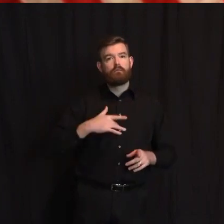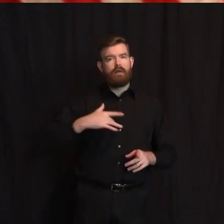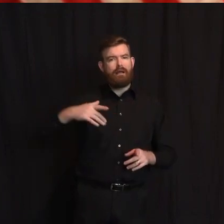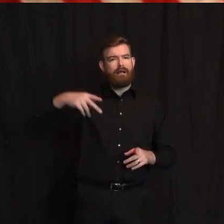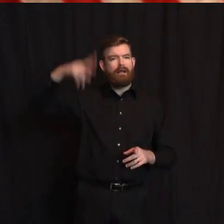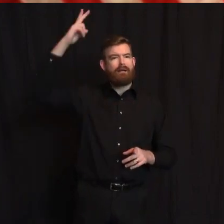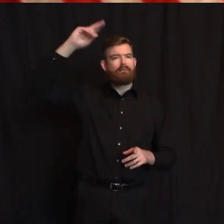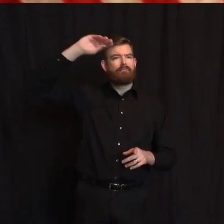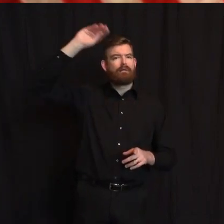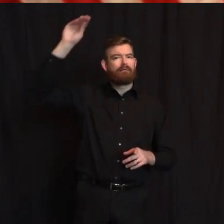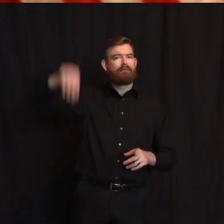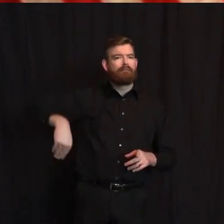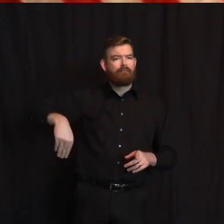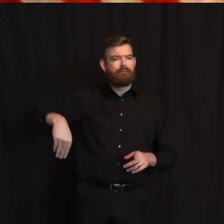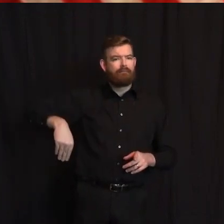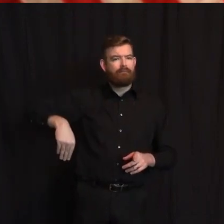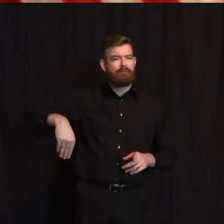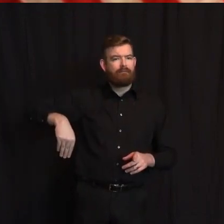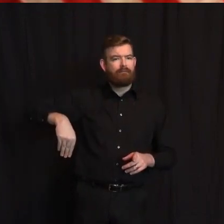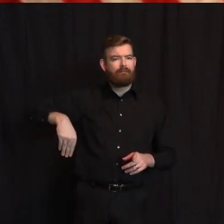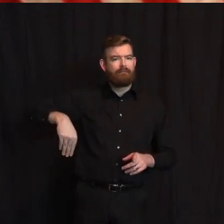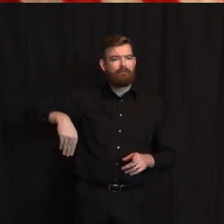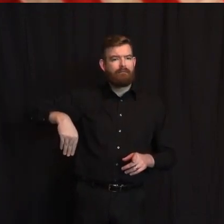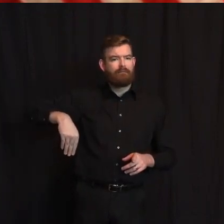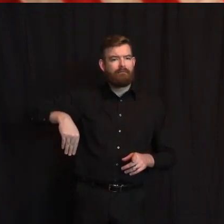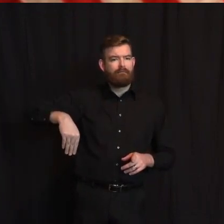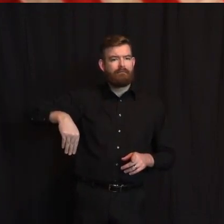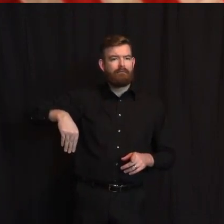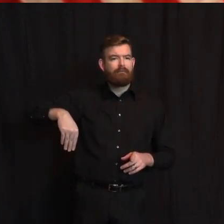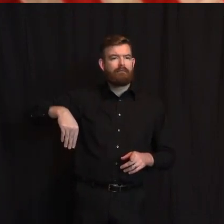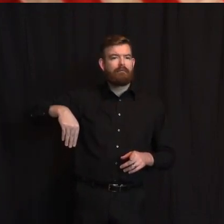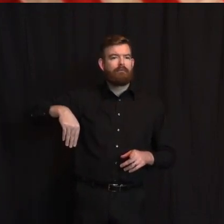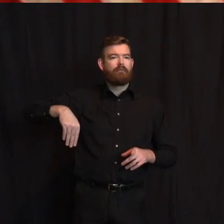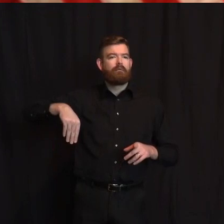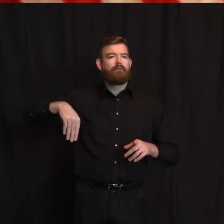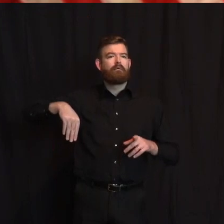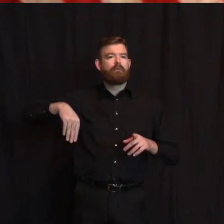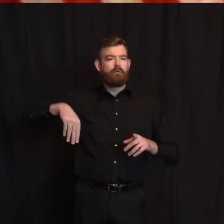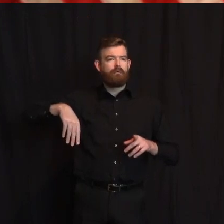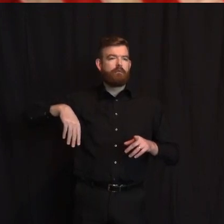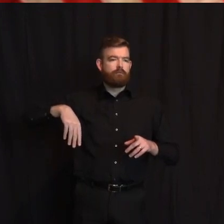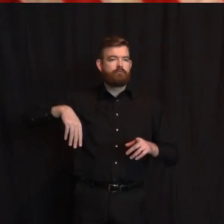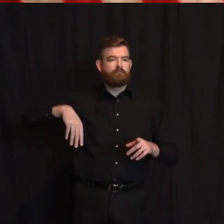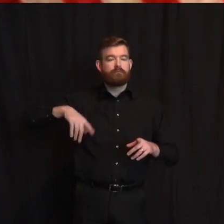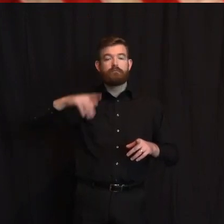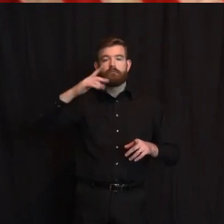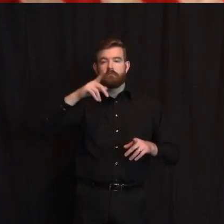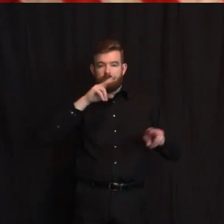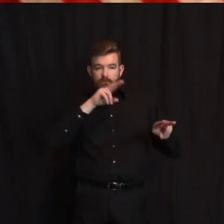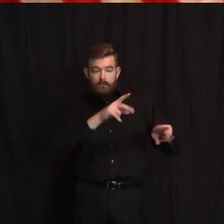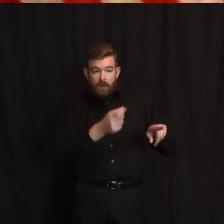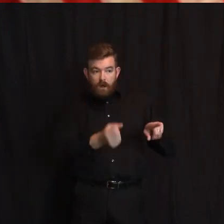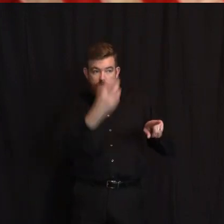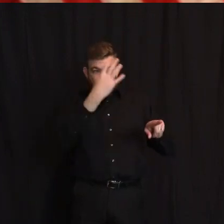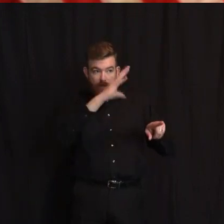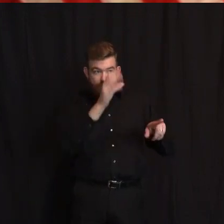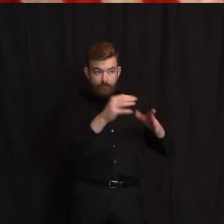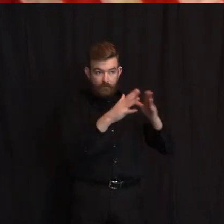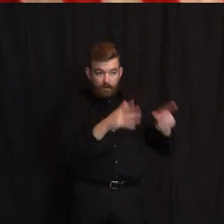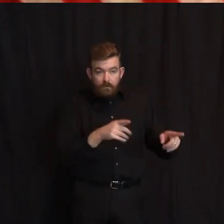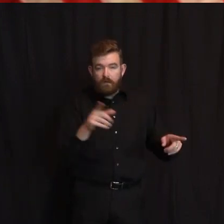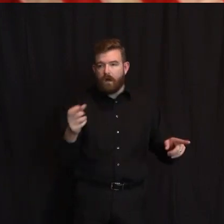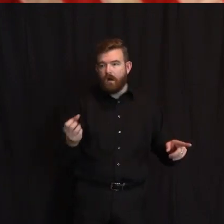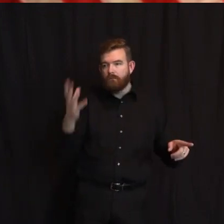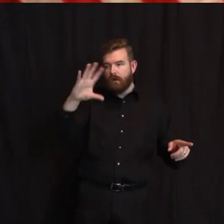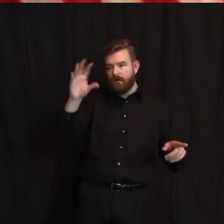than the representation in the general population, and that is clearly a concern. It's not unique to New Jersey. In fact, we've seen some places around the country